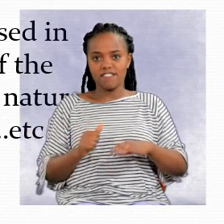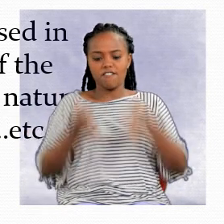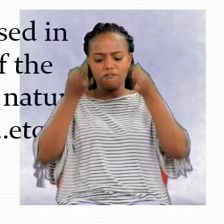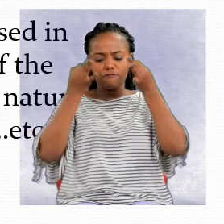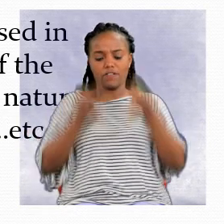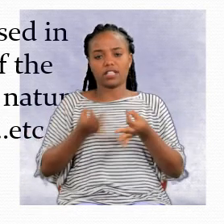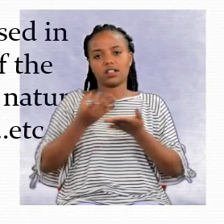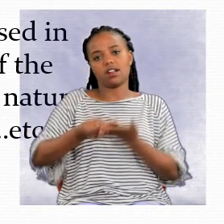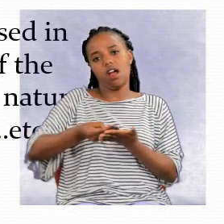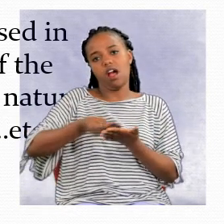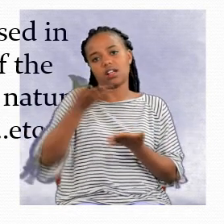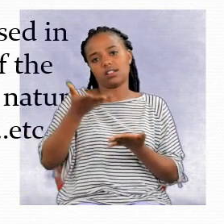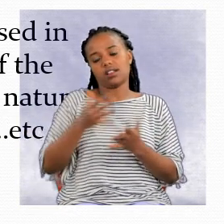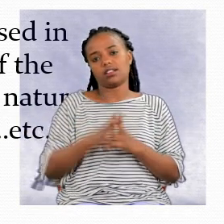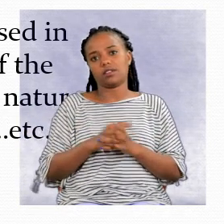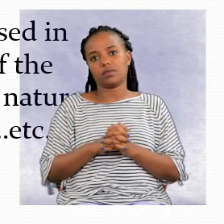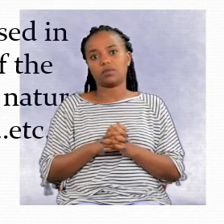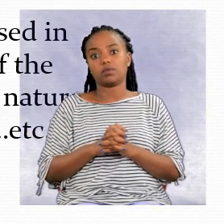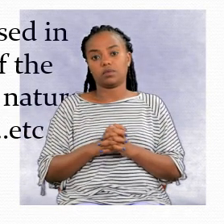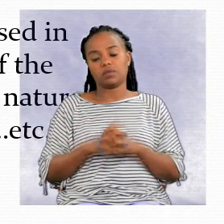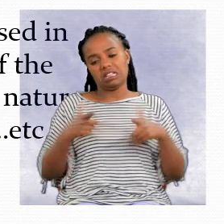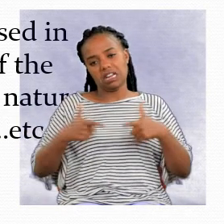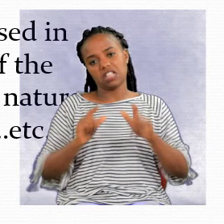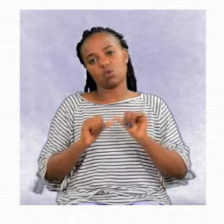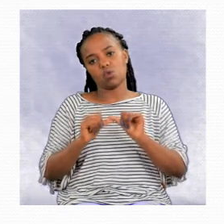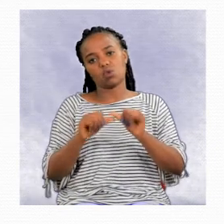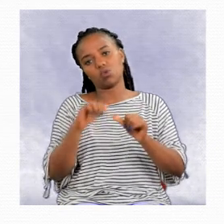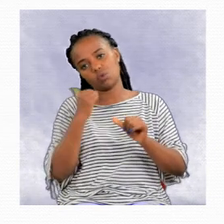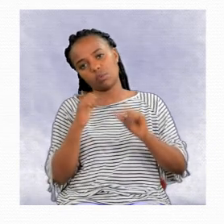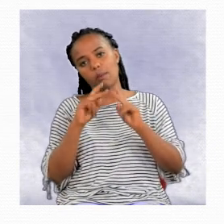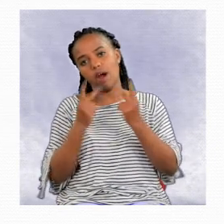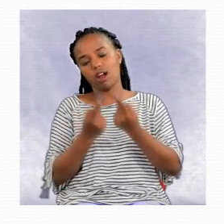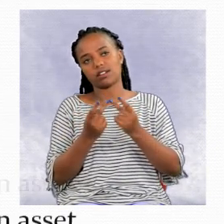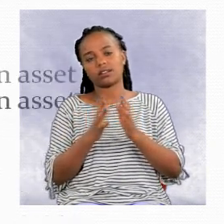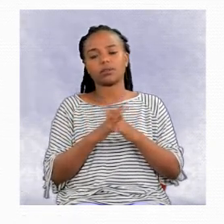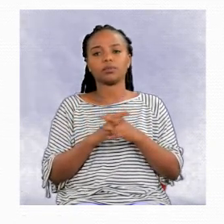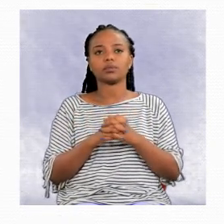fixed asset. So let's continue to the next part.